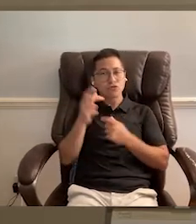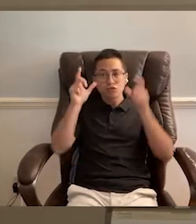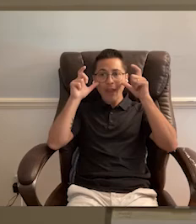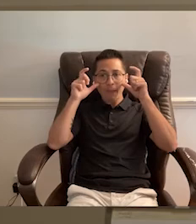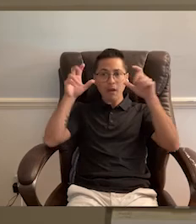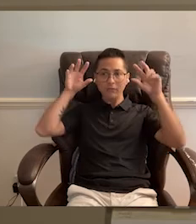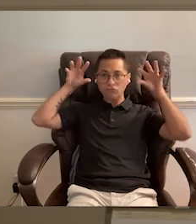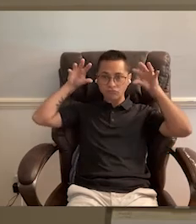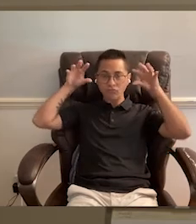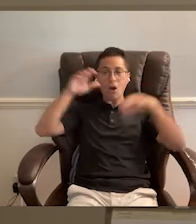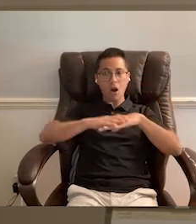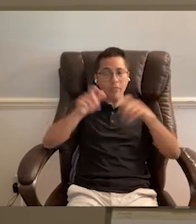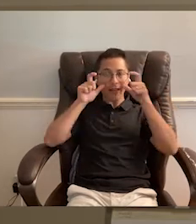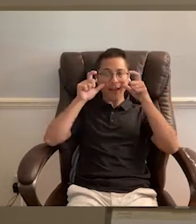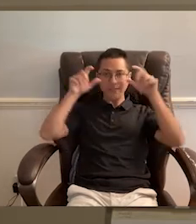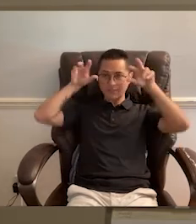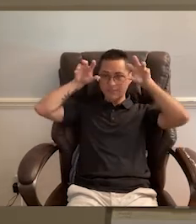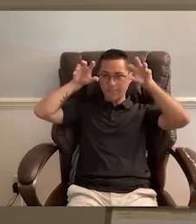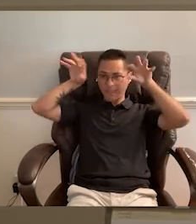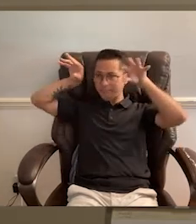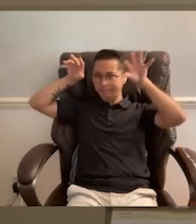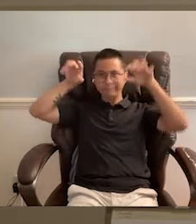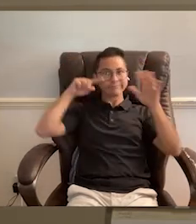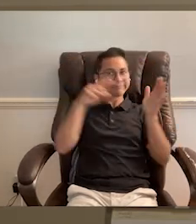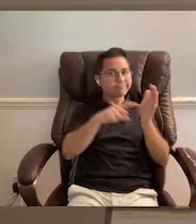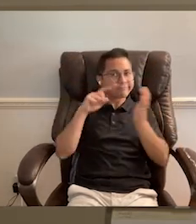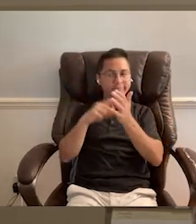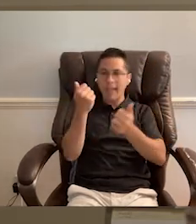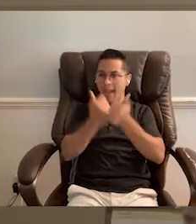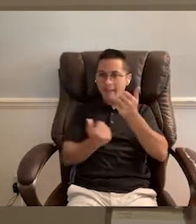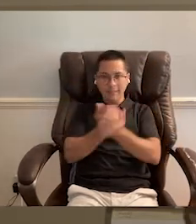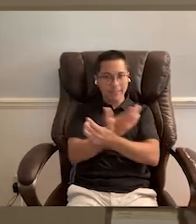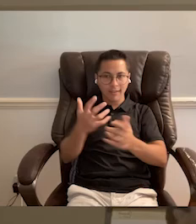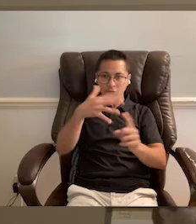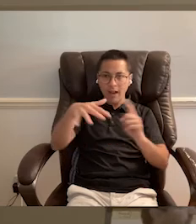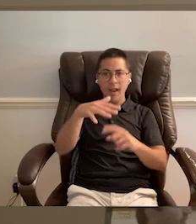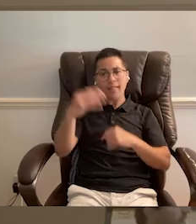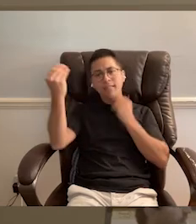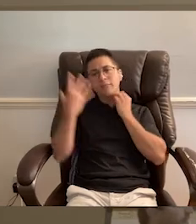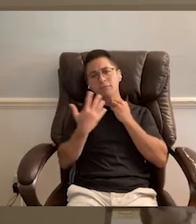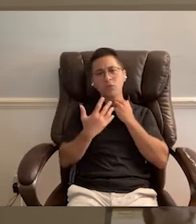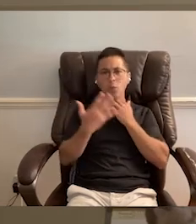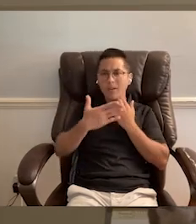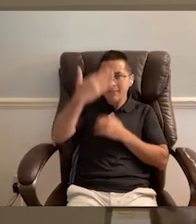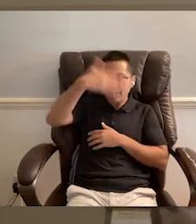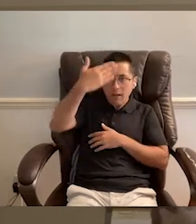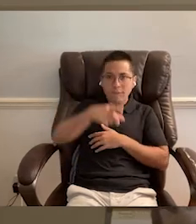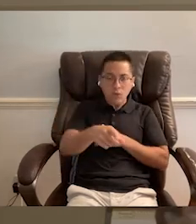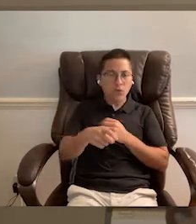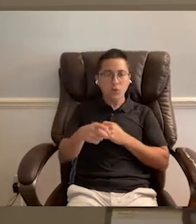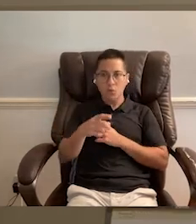That's the purpose of us working on the software and hardware object detection project to help the visually impaired use assistive